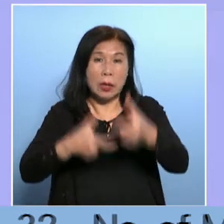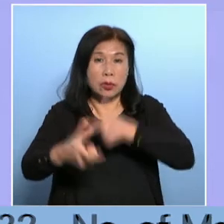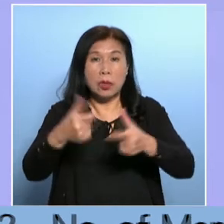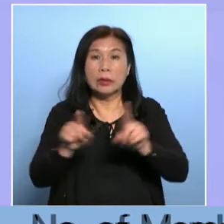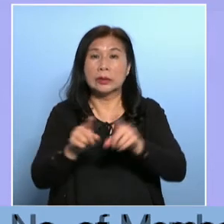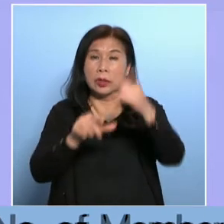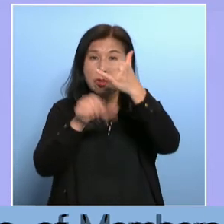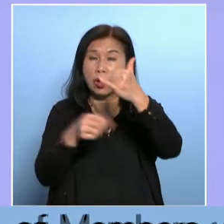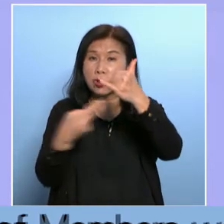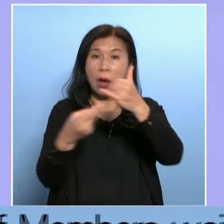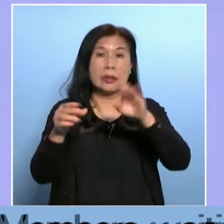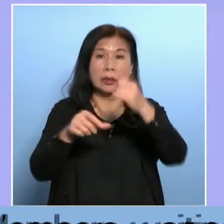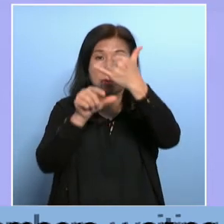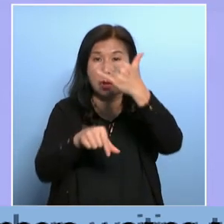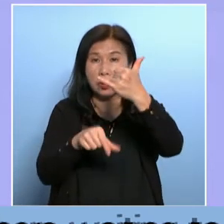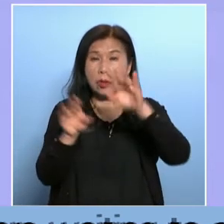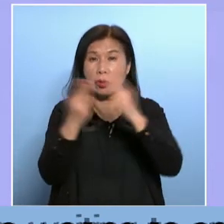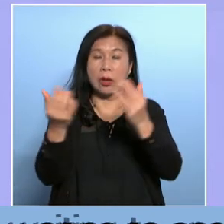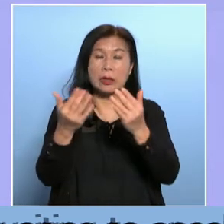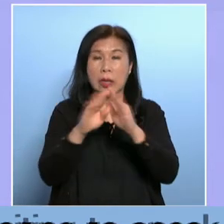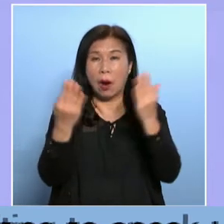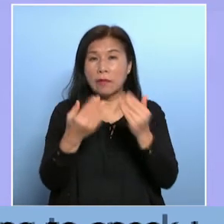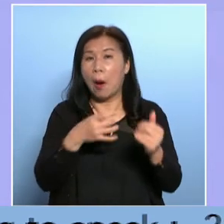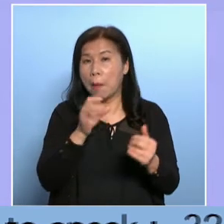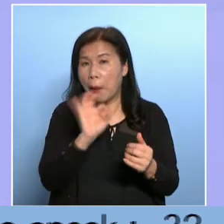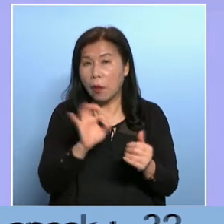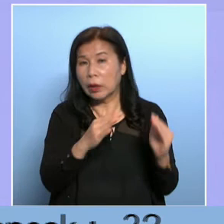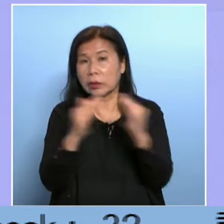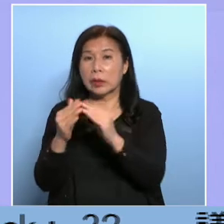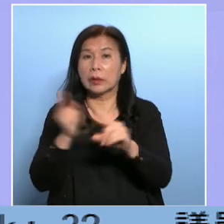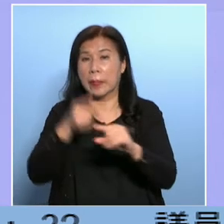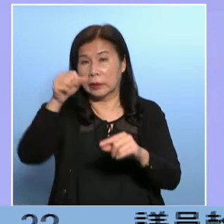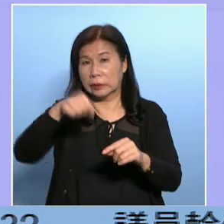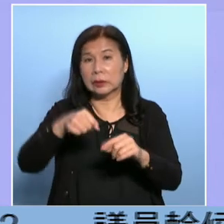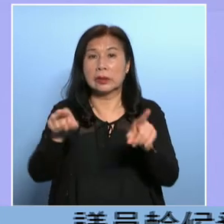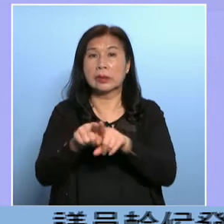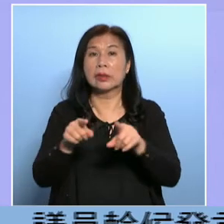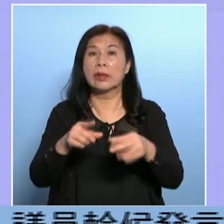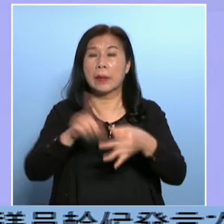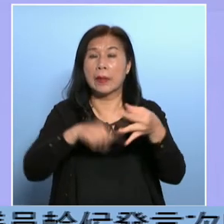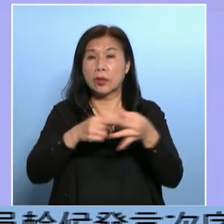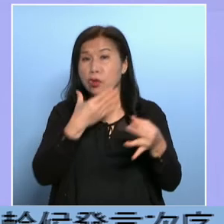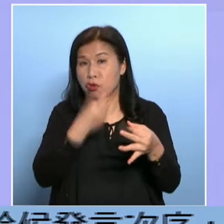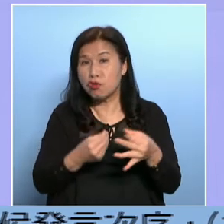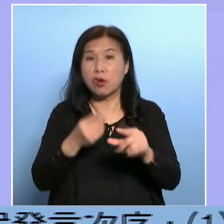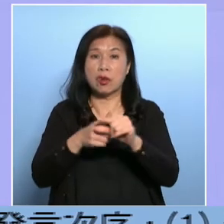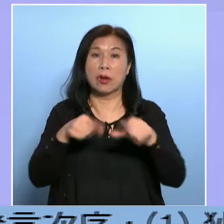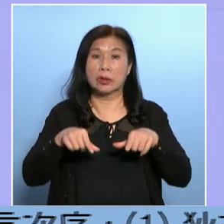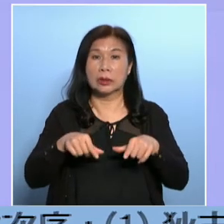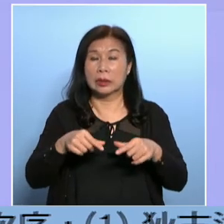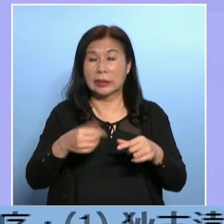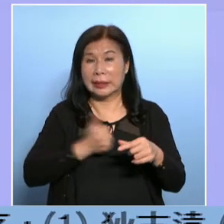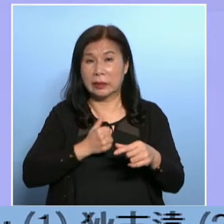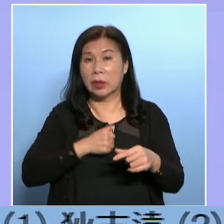inconveniences. And some claim that if it's not reopened by June, that they will leave Hong Kong. And like